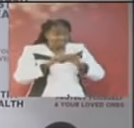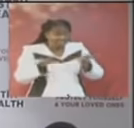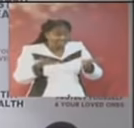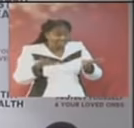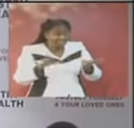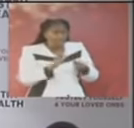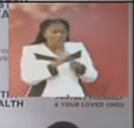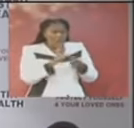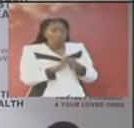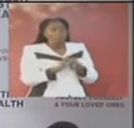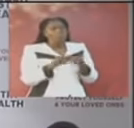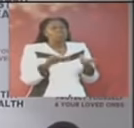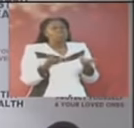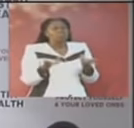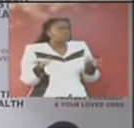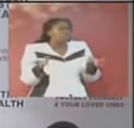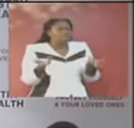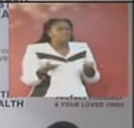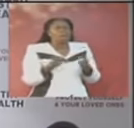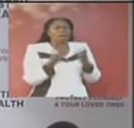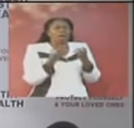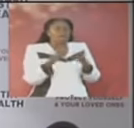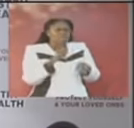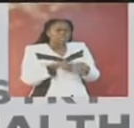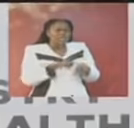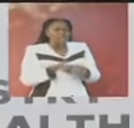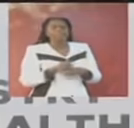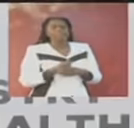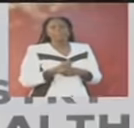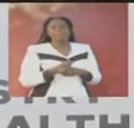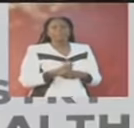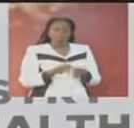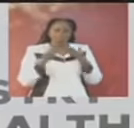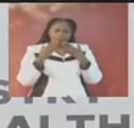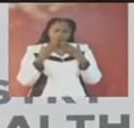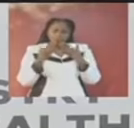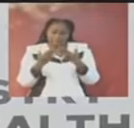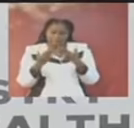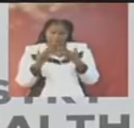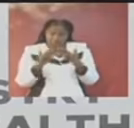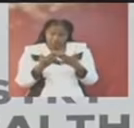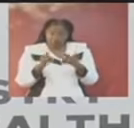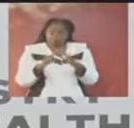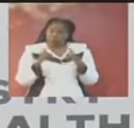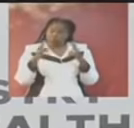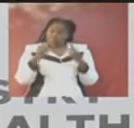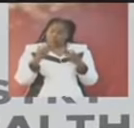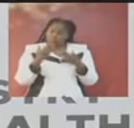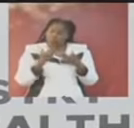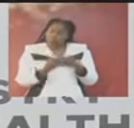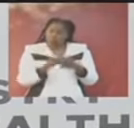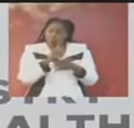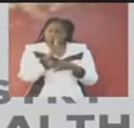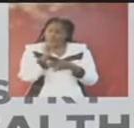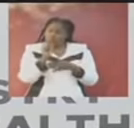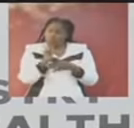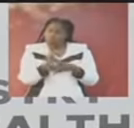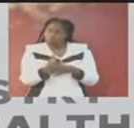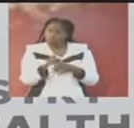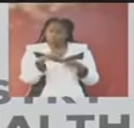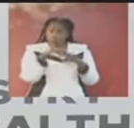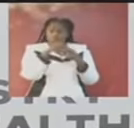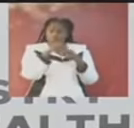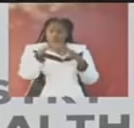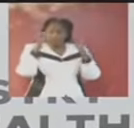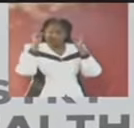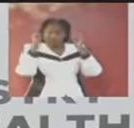Dr. Richards? Thank you, Rashad, for that very topical question, especially given the Minister of National